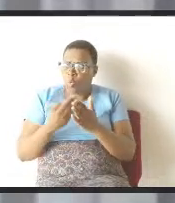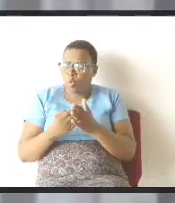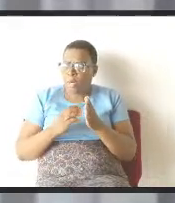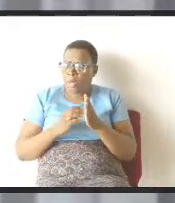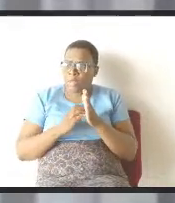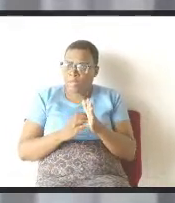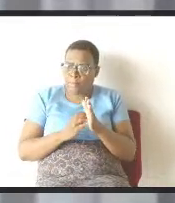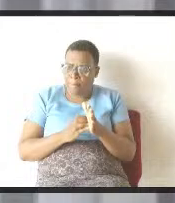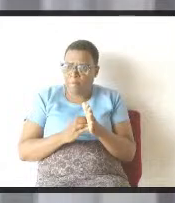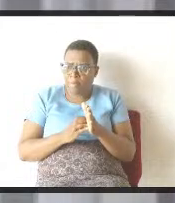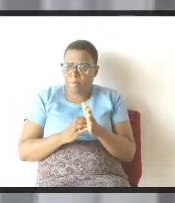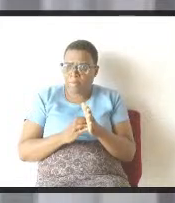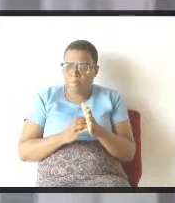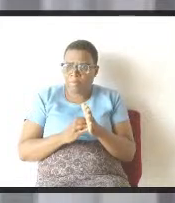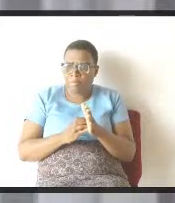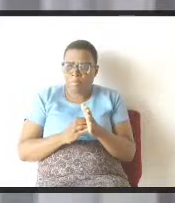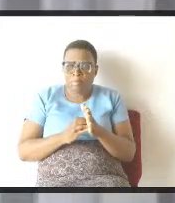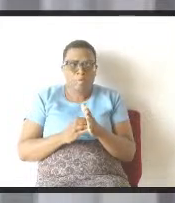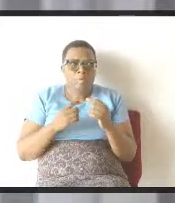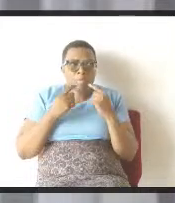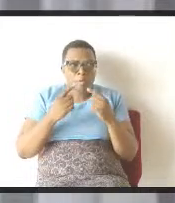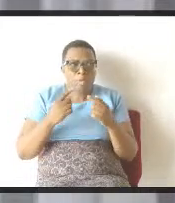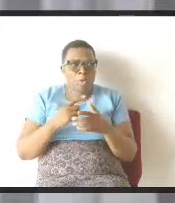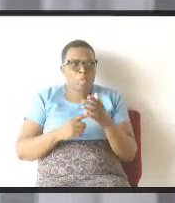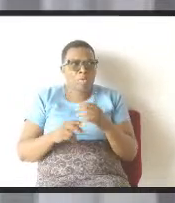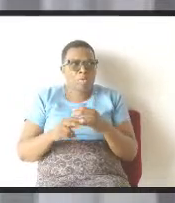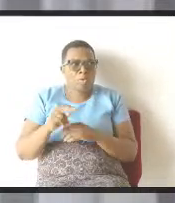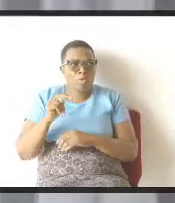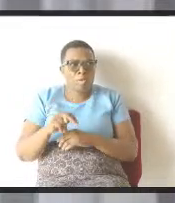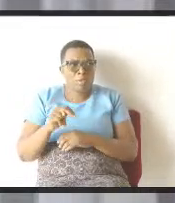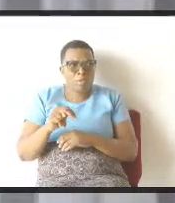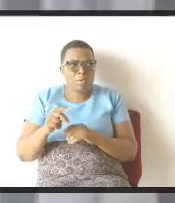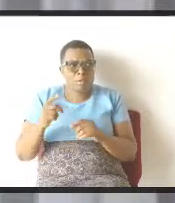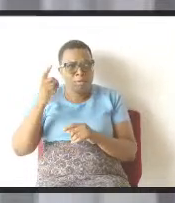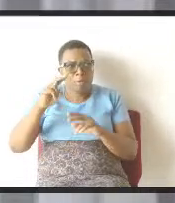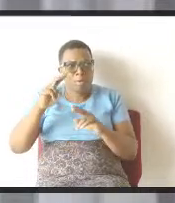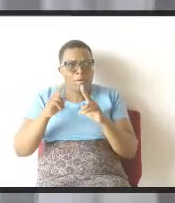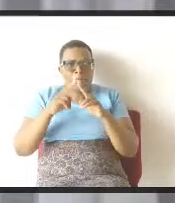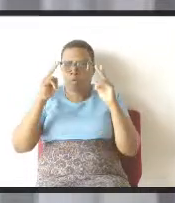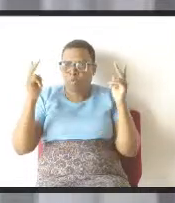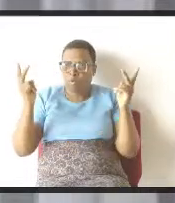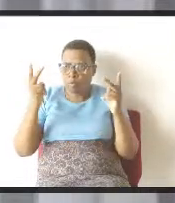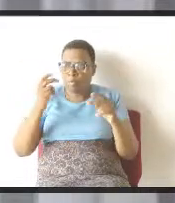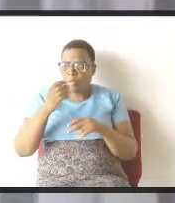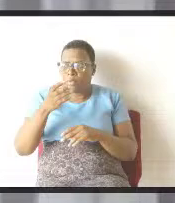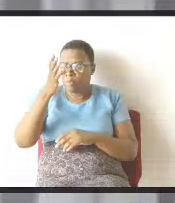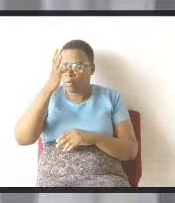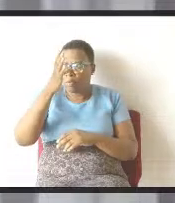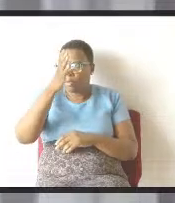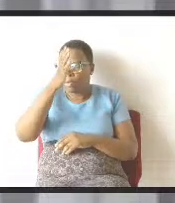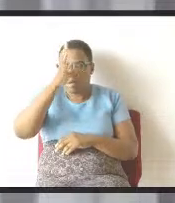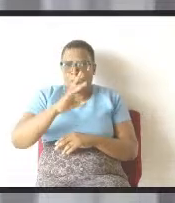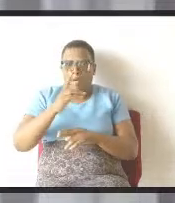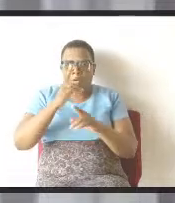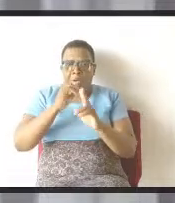on the divine prerequisites for victorious, God-honoring Christian living.